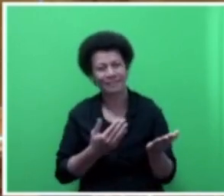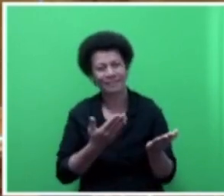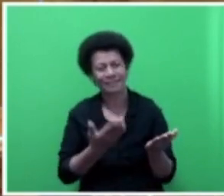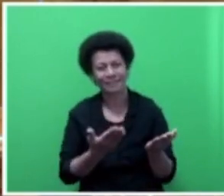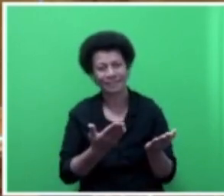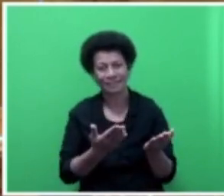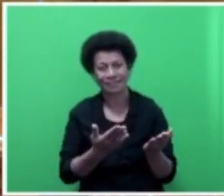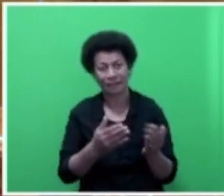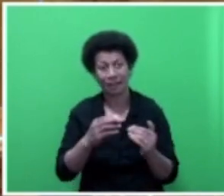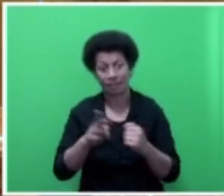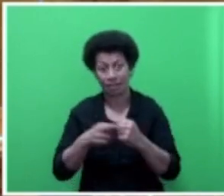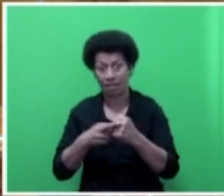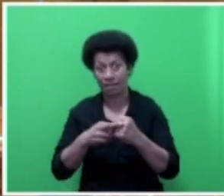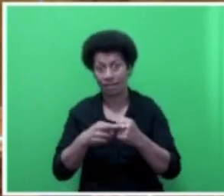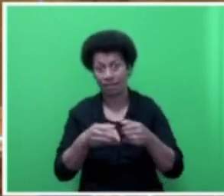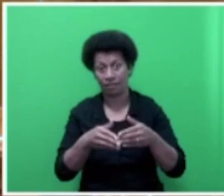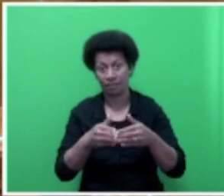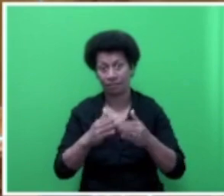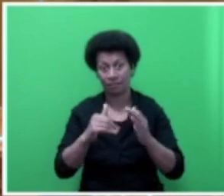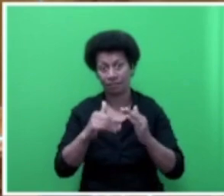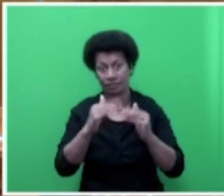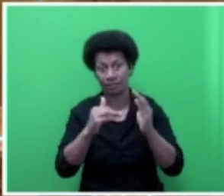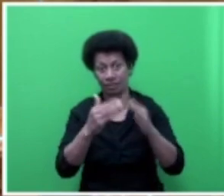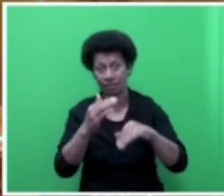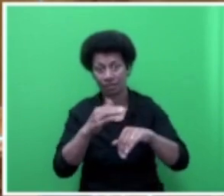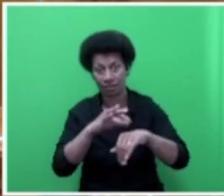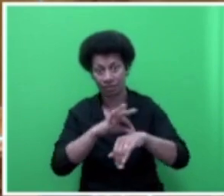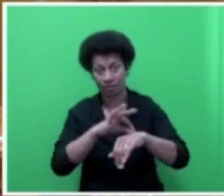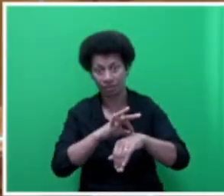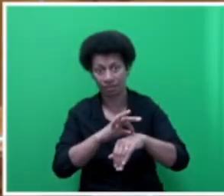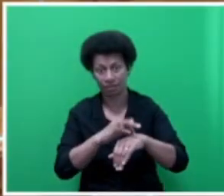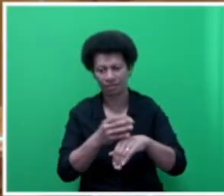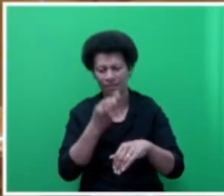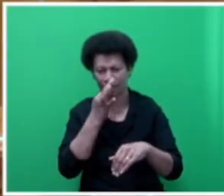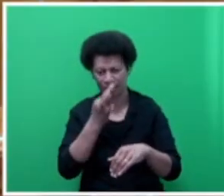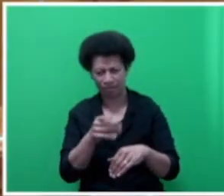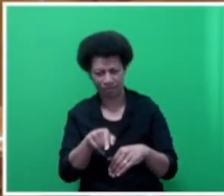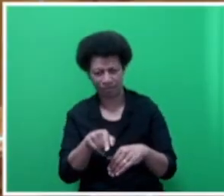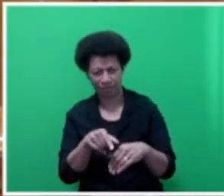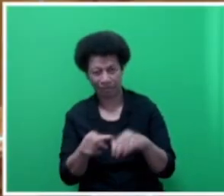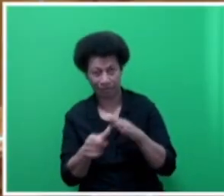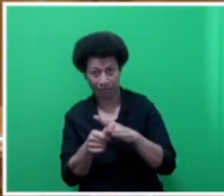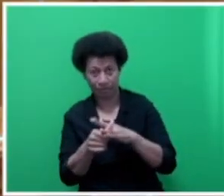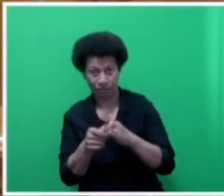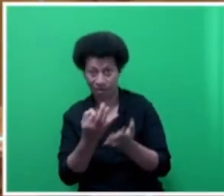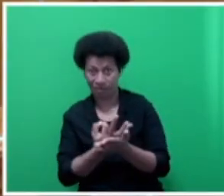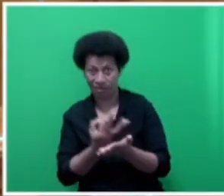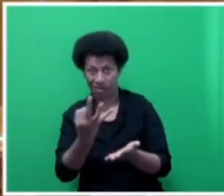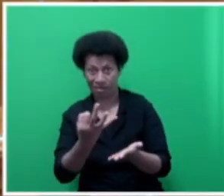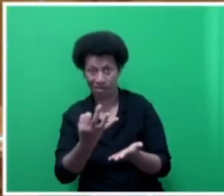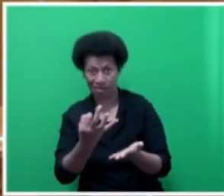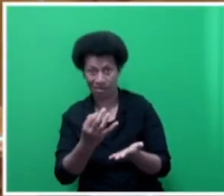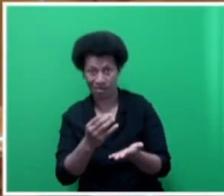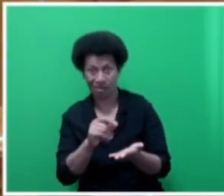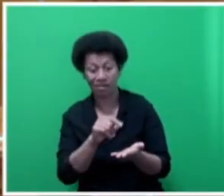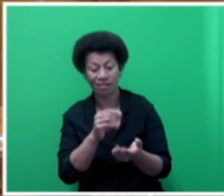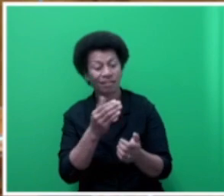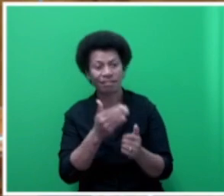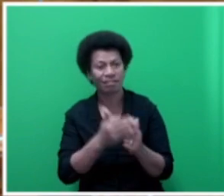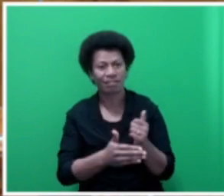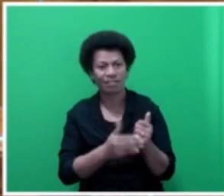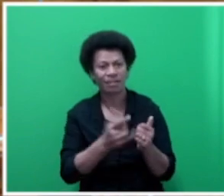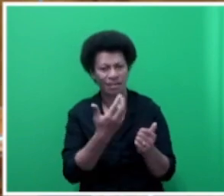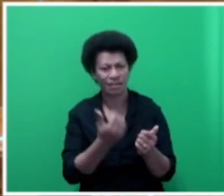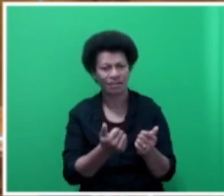but the question is whether these institutions will have access to these additional funds. When required, they do not have the capacity to